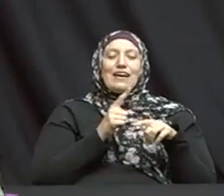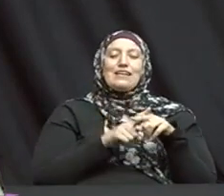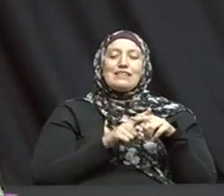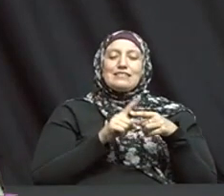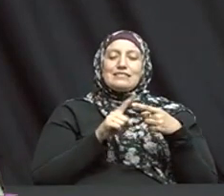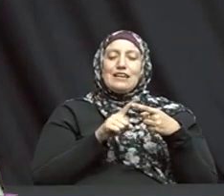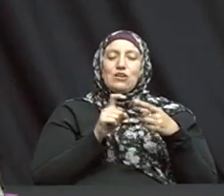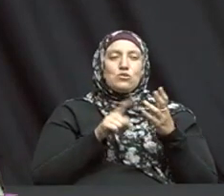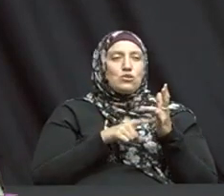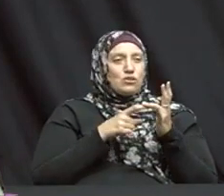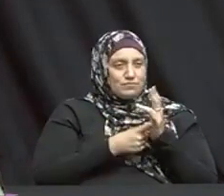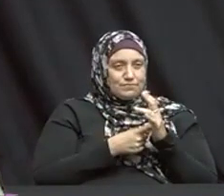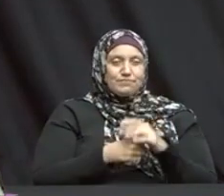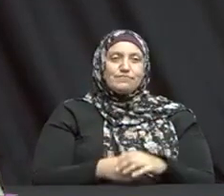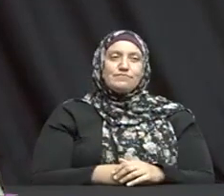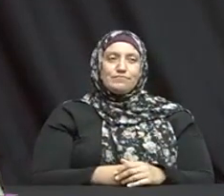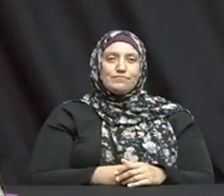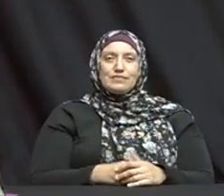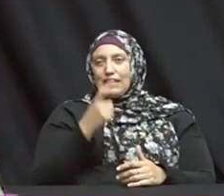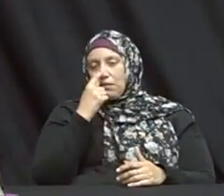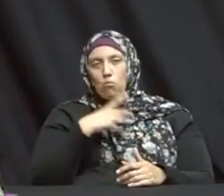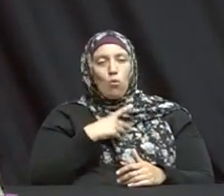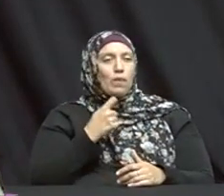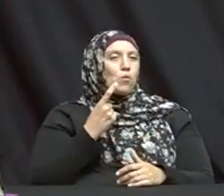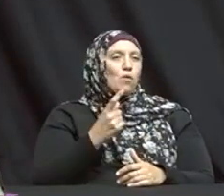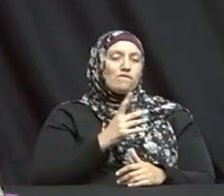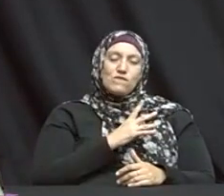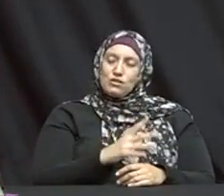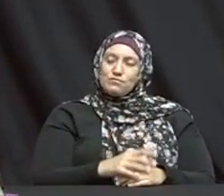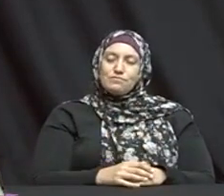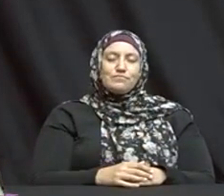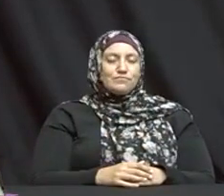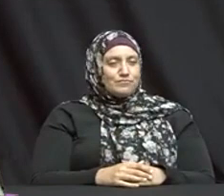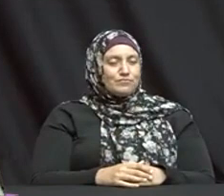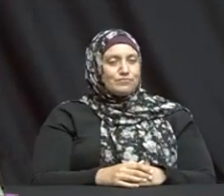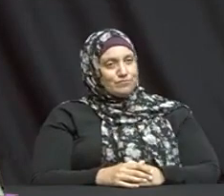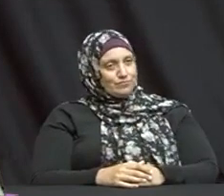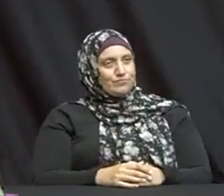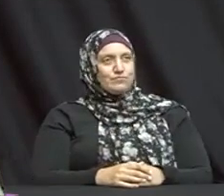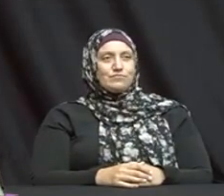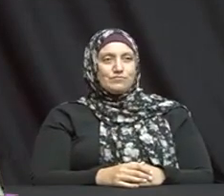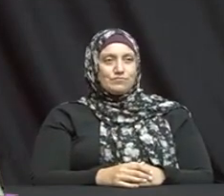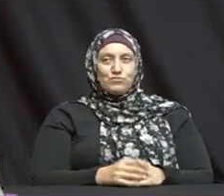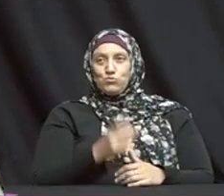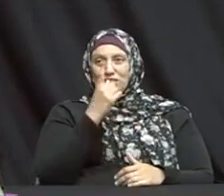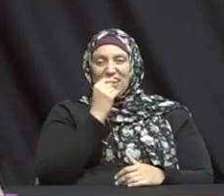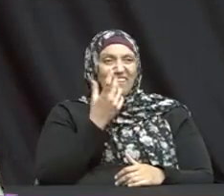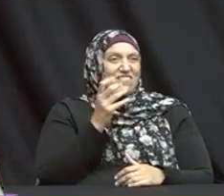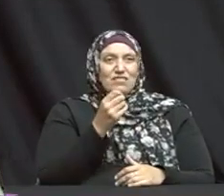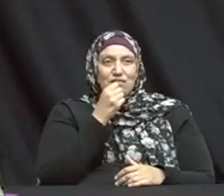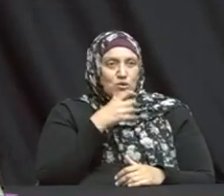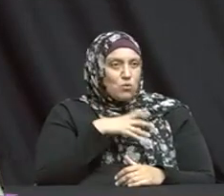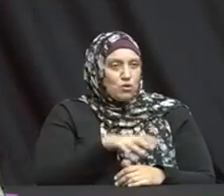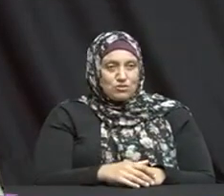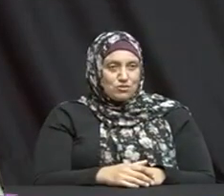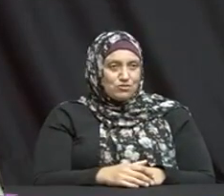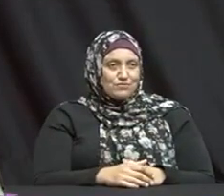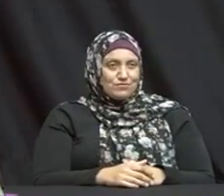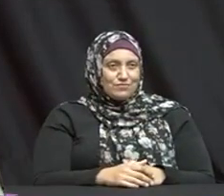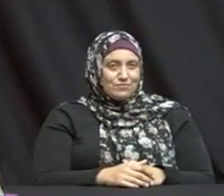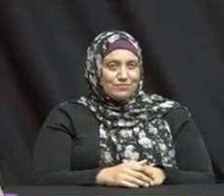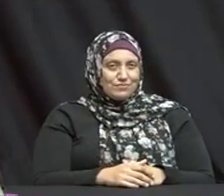Okay, I understand. One, two, or more than two, or as many as I want. And just one quick question about life insurance, if